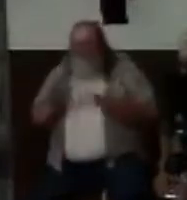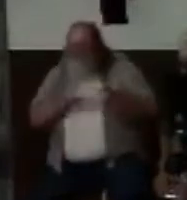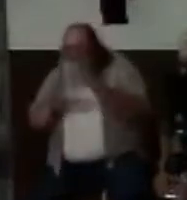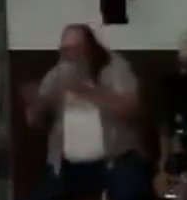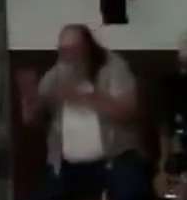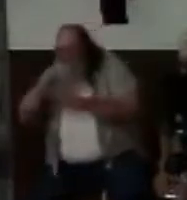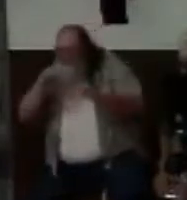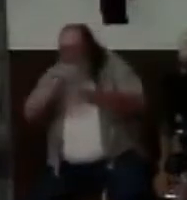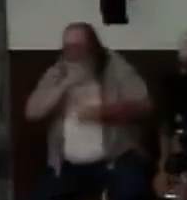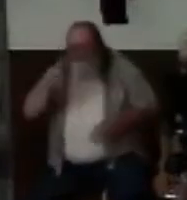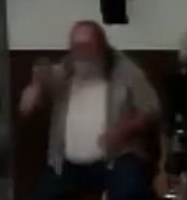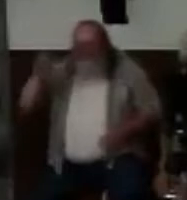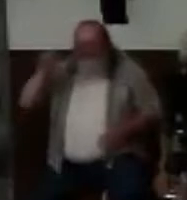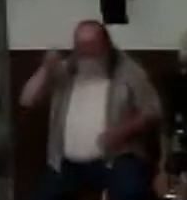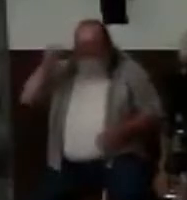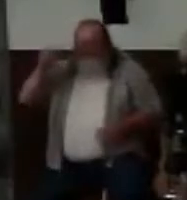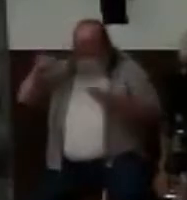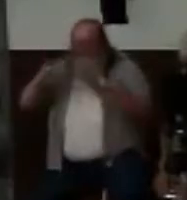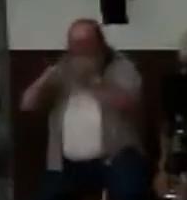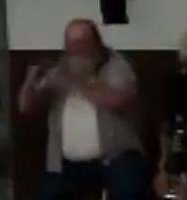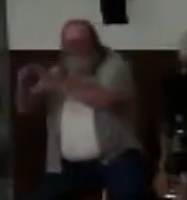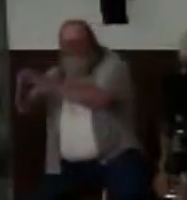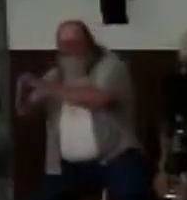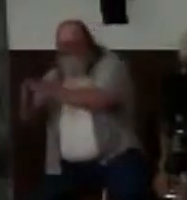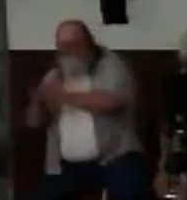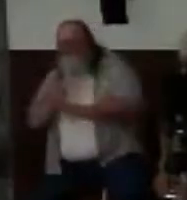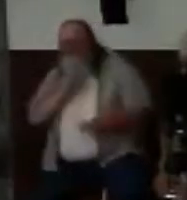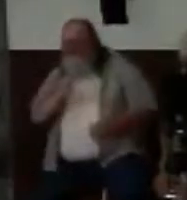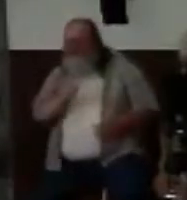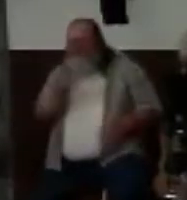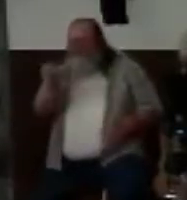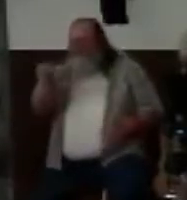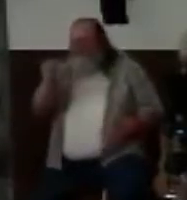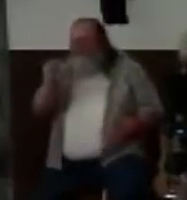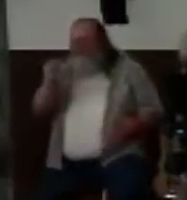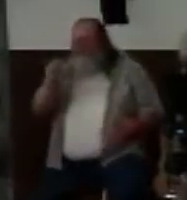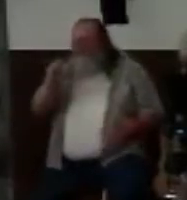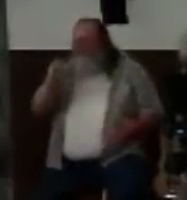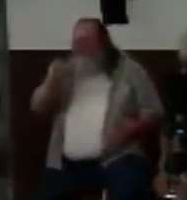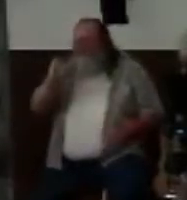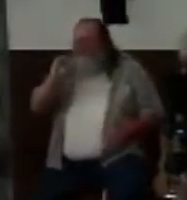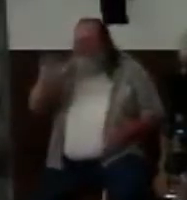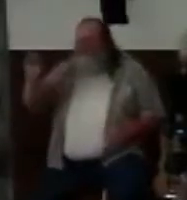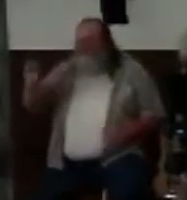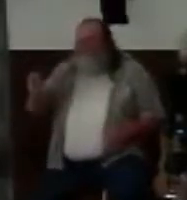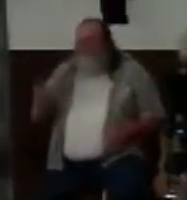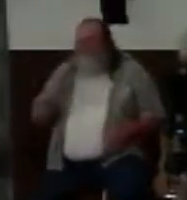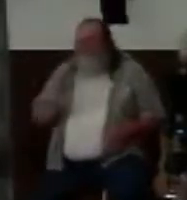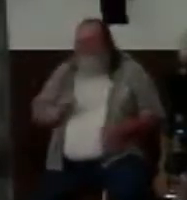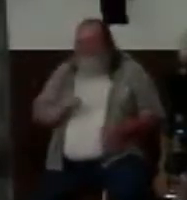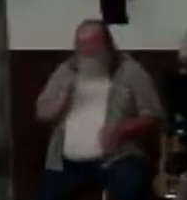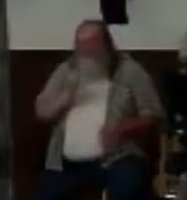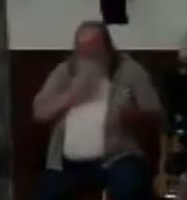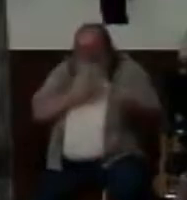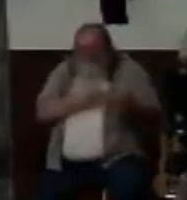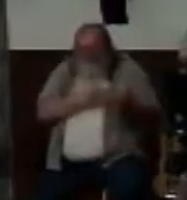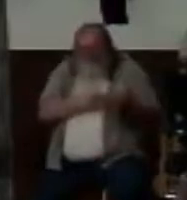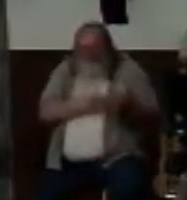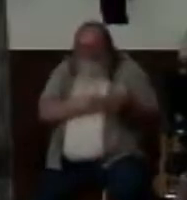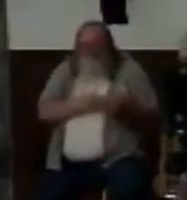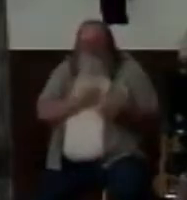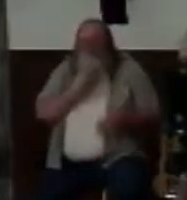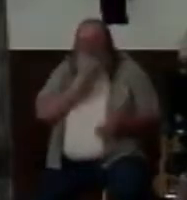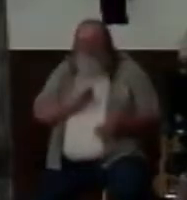He wanted to stay out of Judea, where the Jewish leaders were plotting his death. I would too. But soon it was time for the Jewish festival